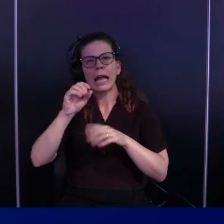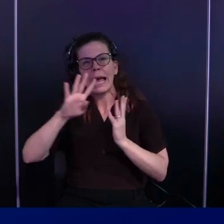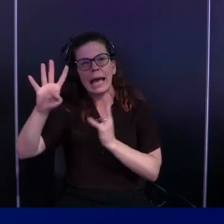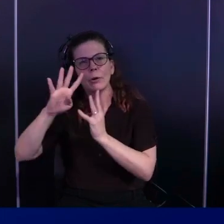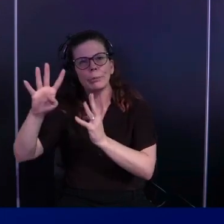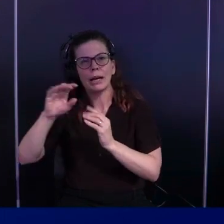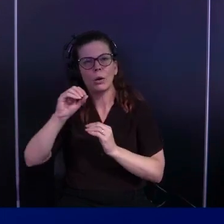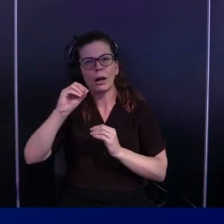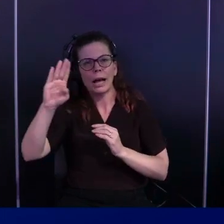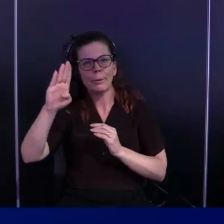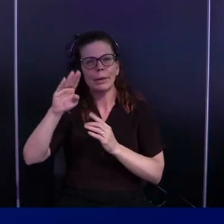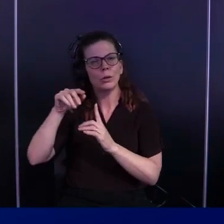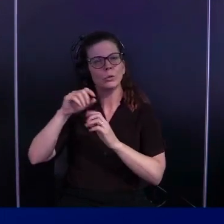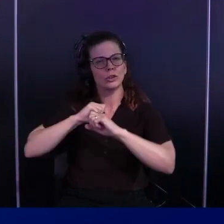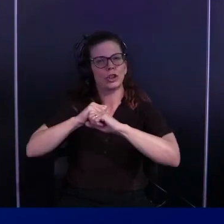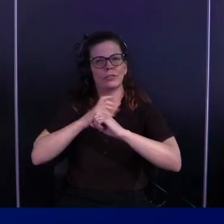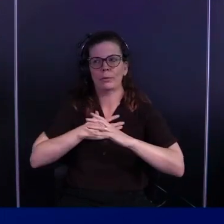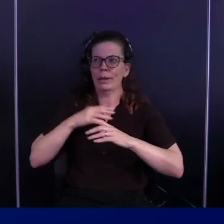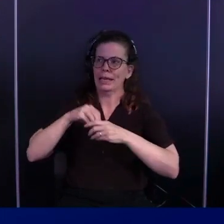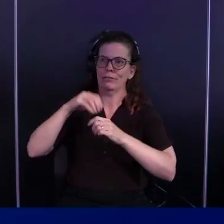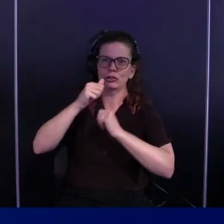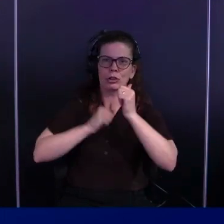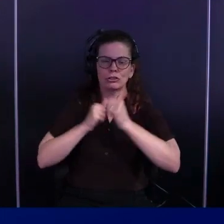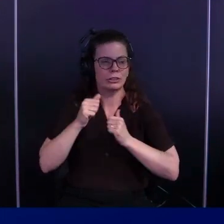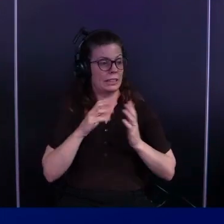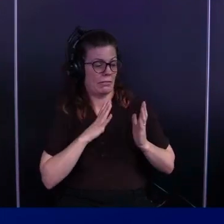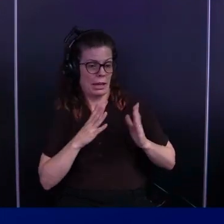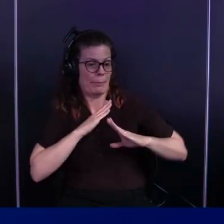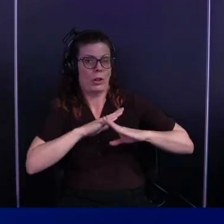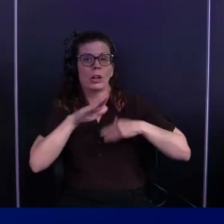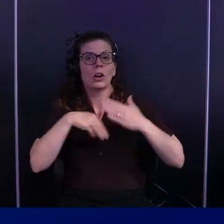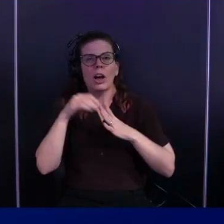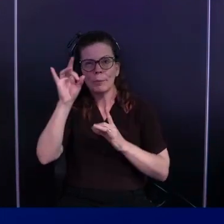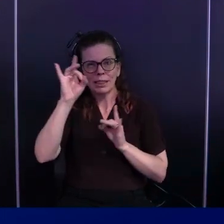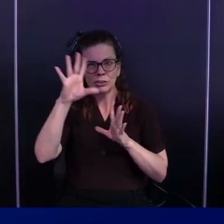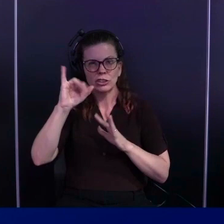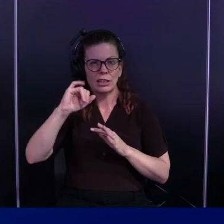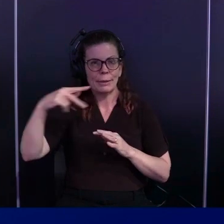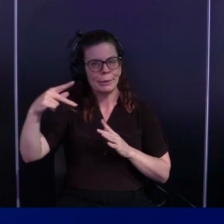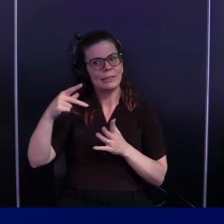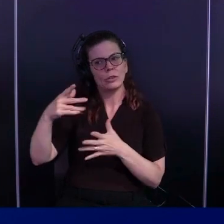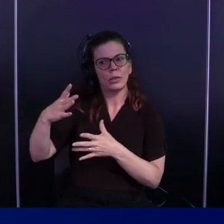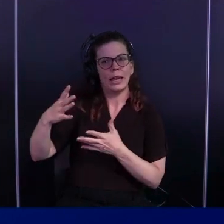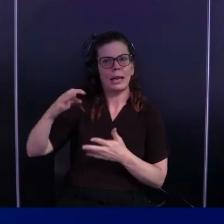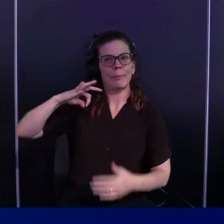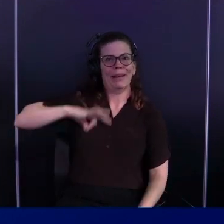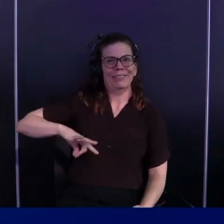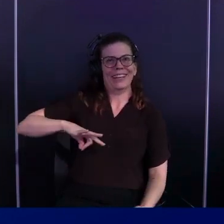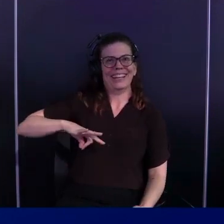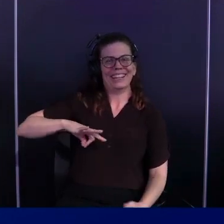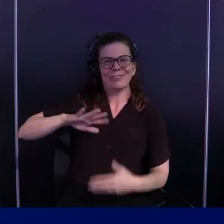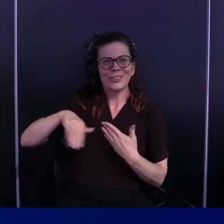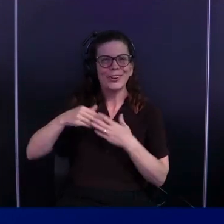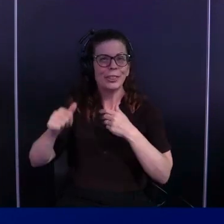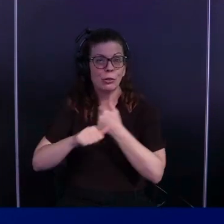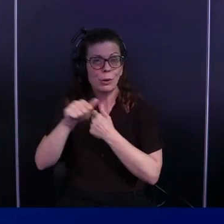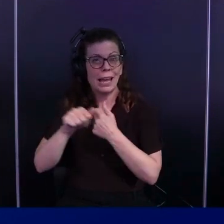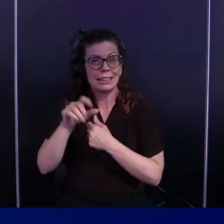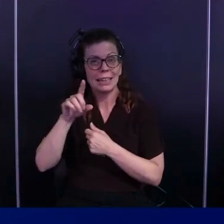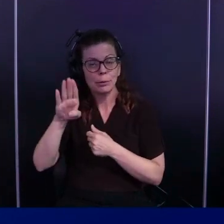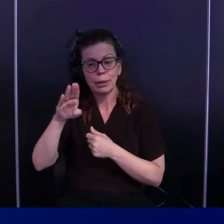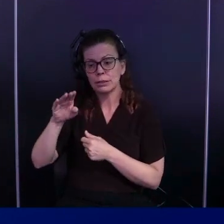my infrastructure to just say, okay, block all malicious IPs. So they'll kind of gain the benefit of the entire threat database,